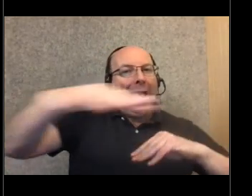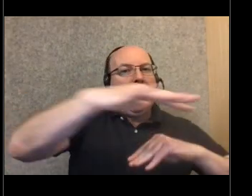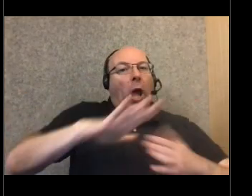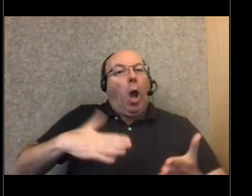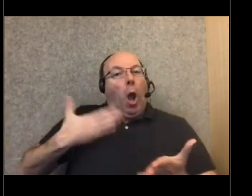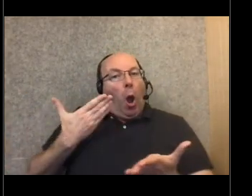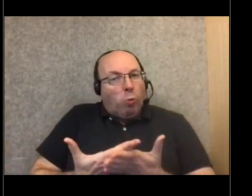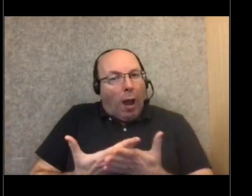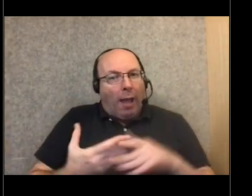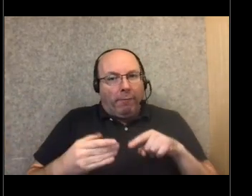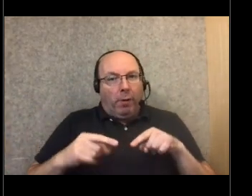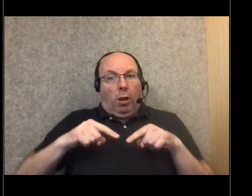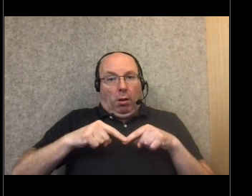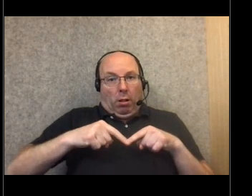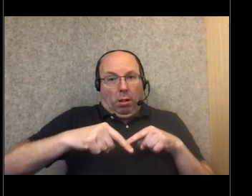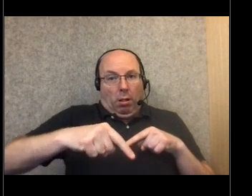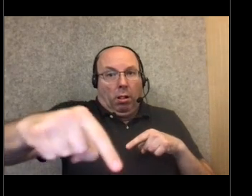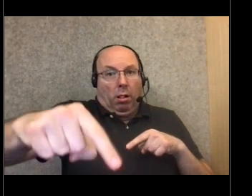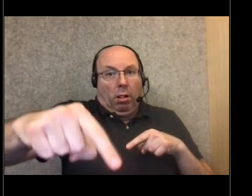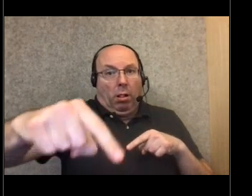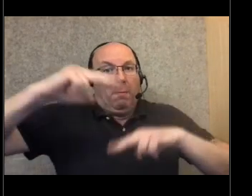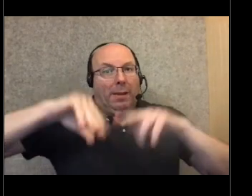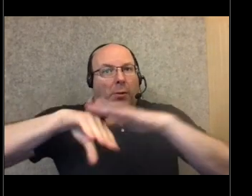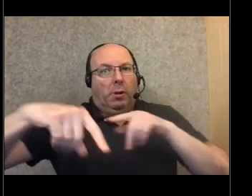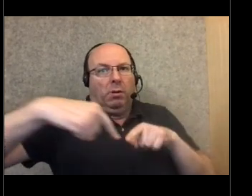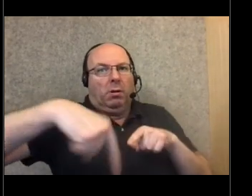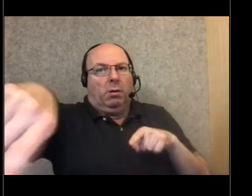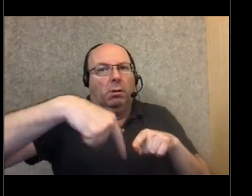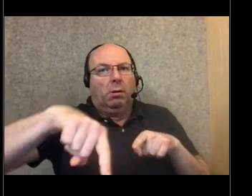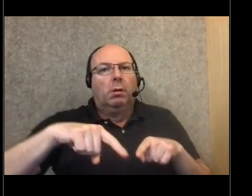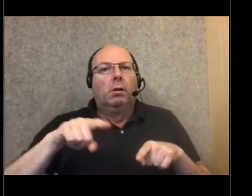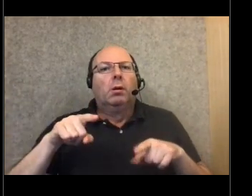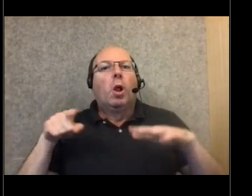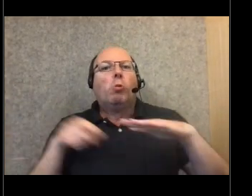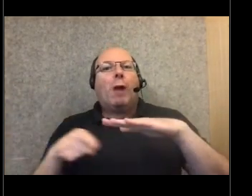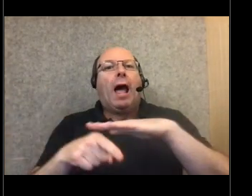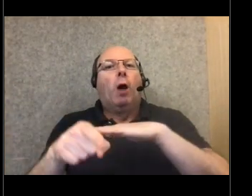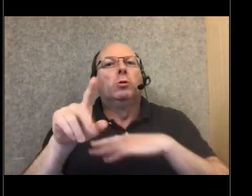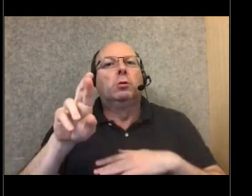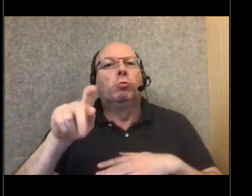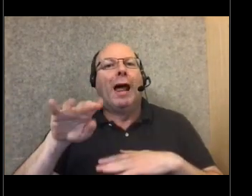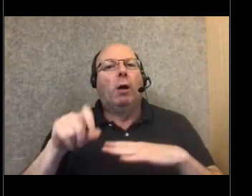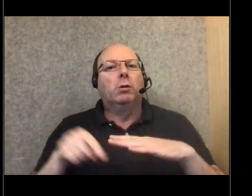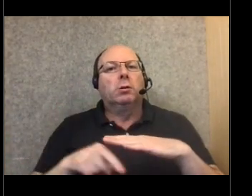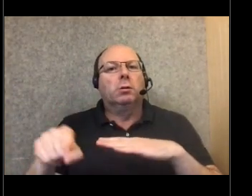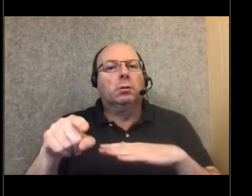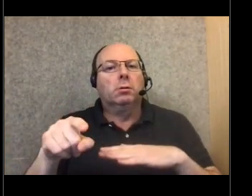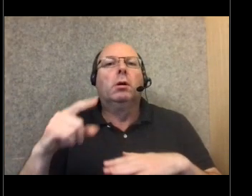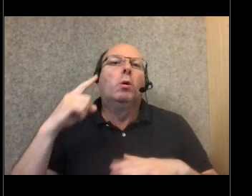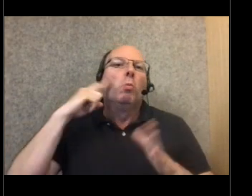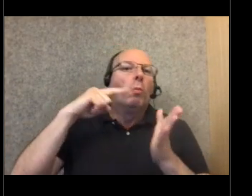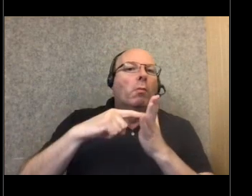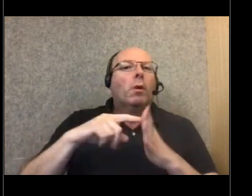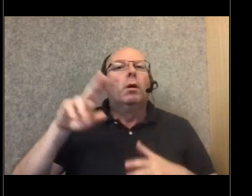The guidelines require that an accessible route be provided from public transportation